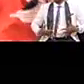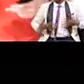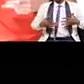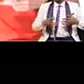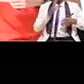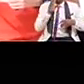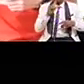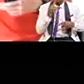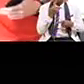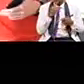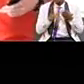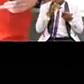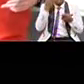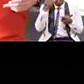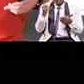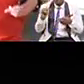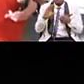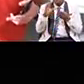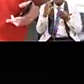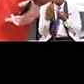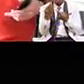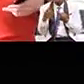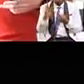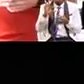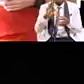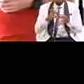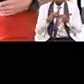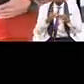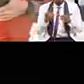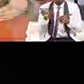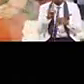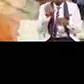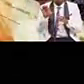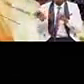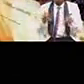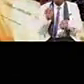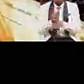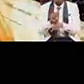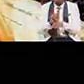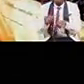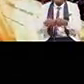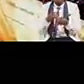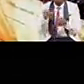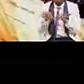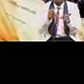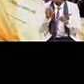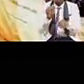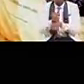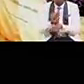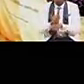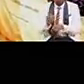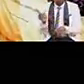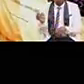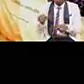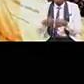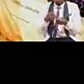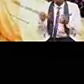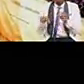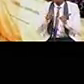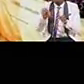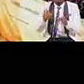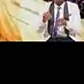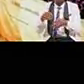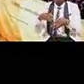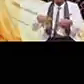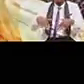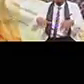you work? What do you do? How do you make your money? How do you trade? How do you do your marketing? And